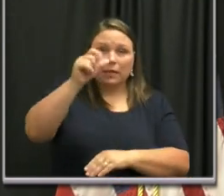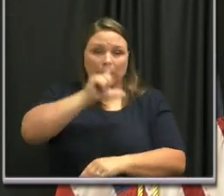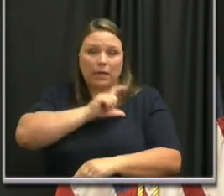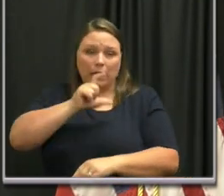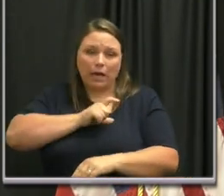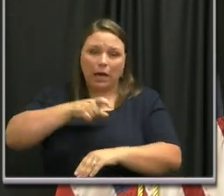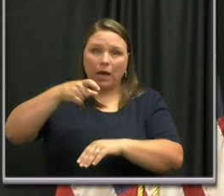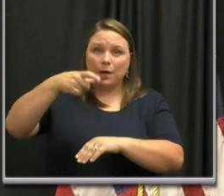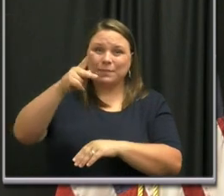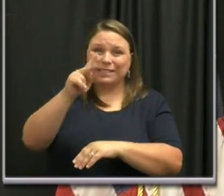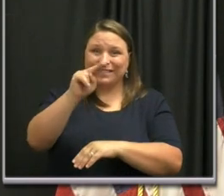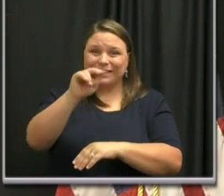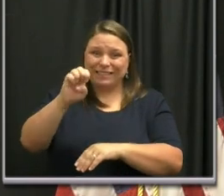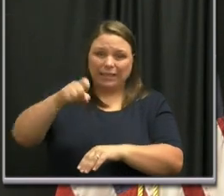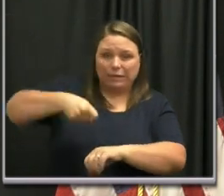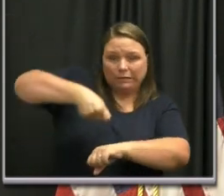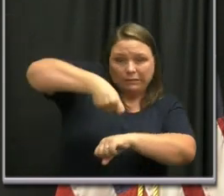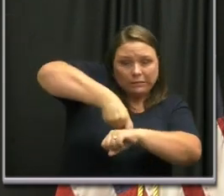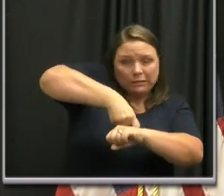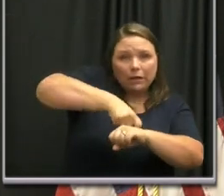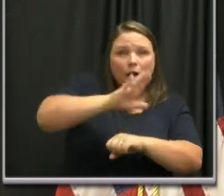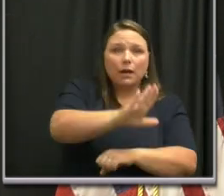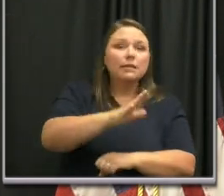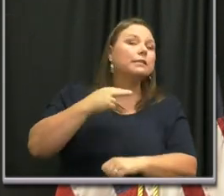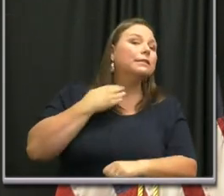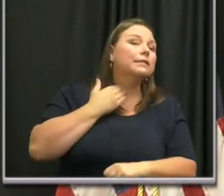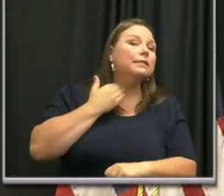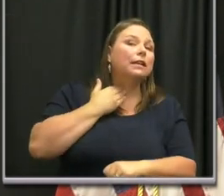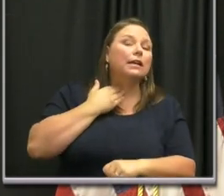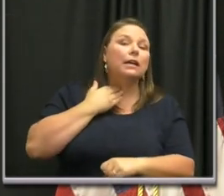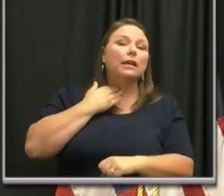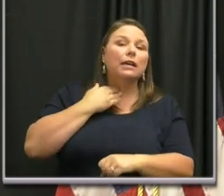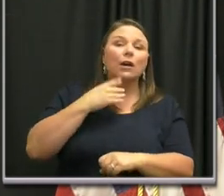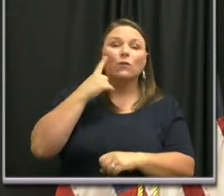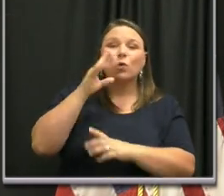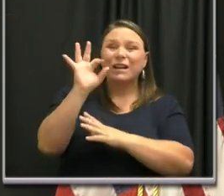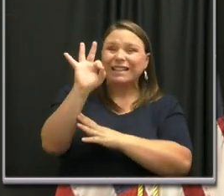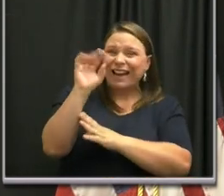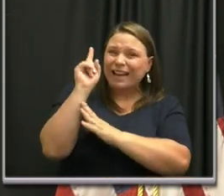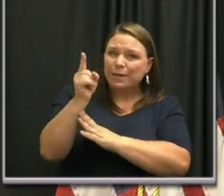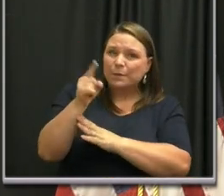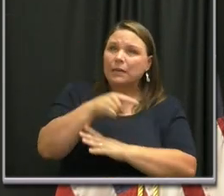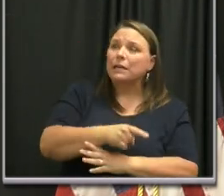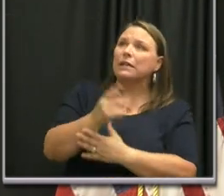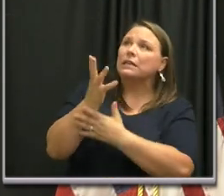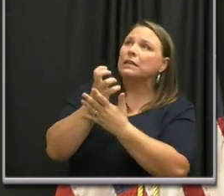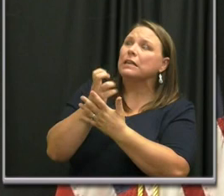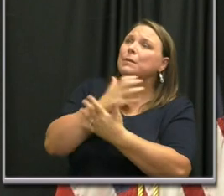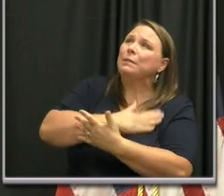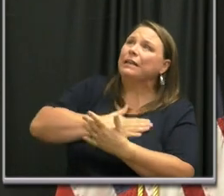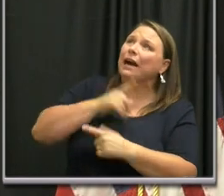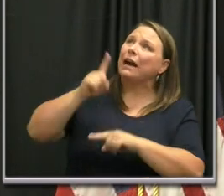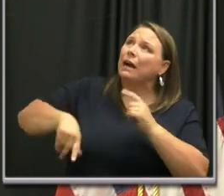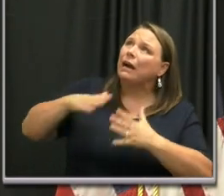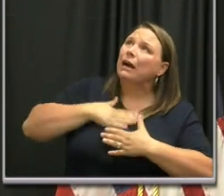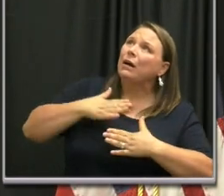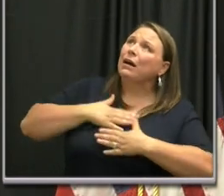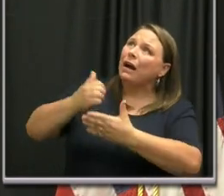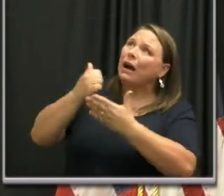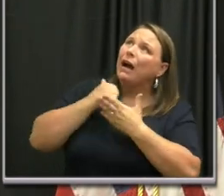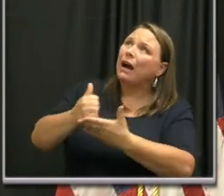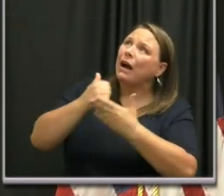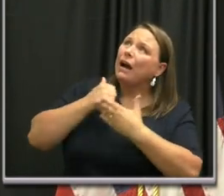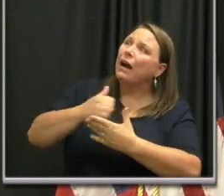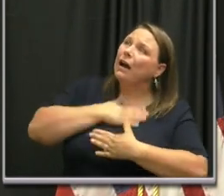on Mr. Floyd's neck for 9 minutes, indifferent to Mr. Floyd's repeated pleas for his life.